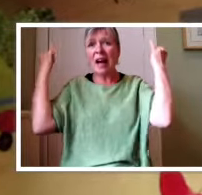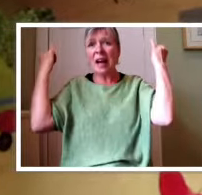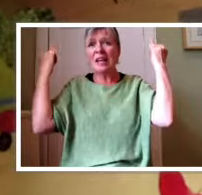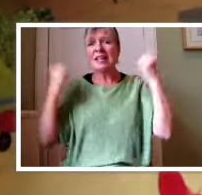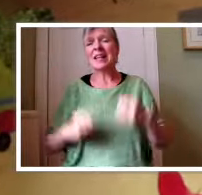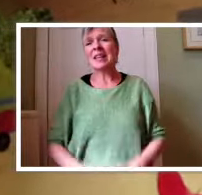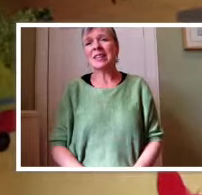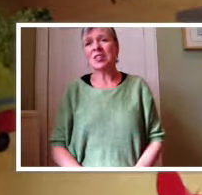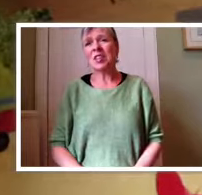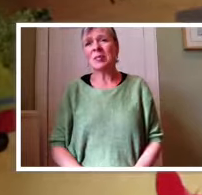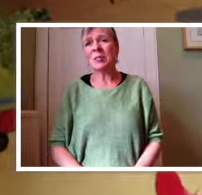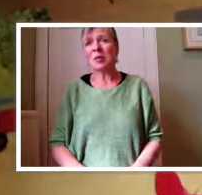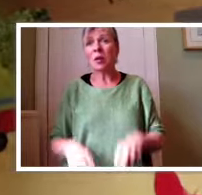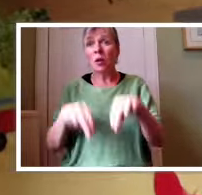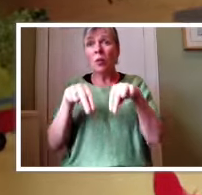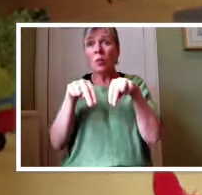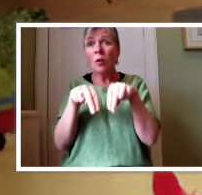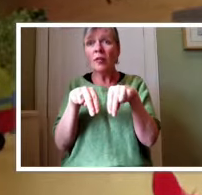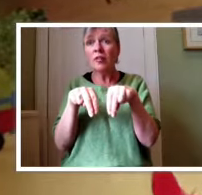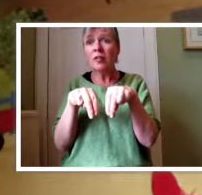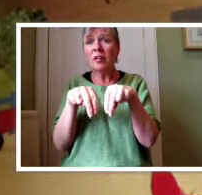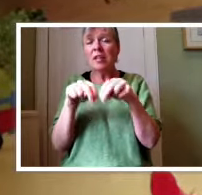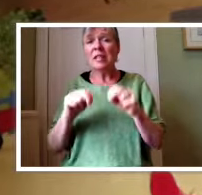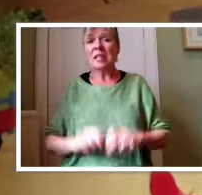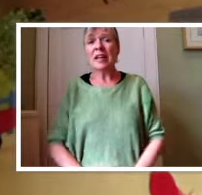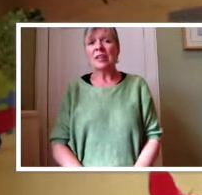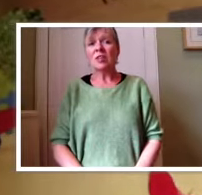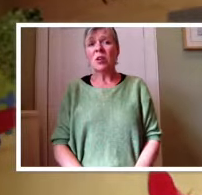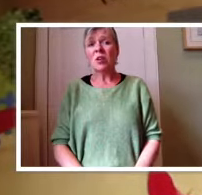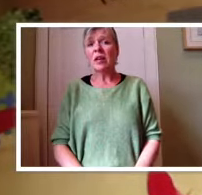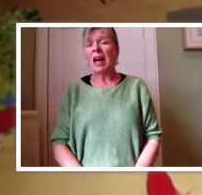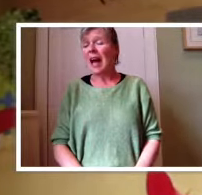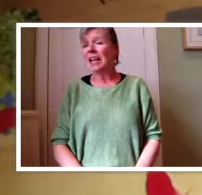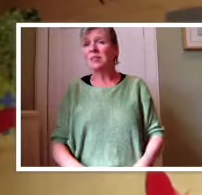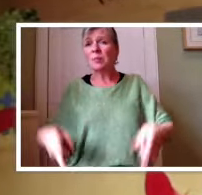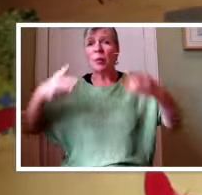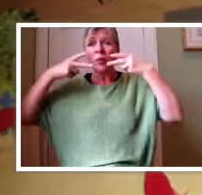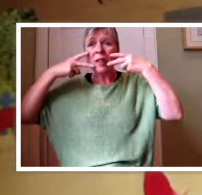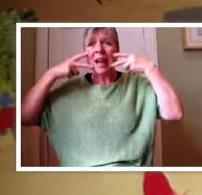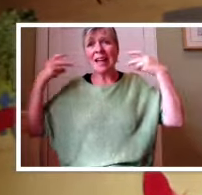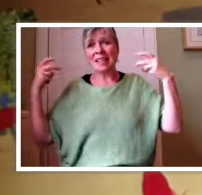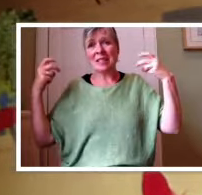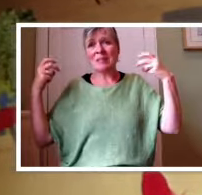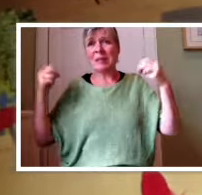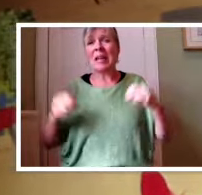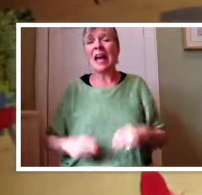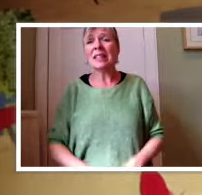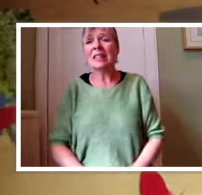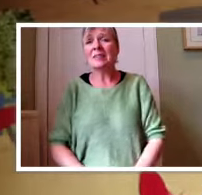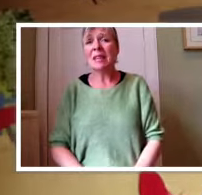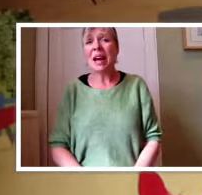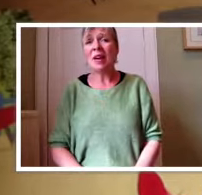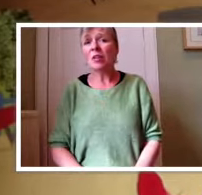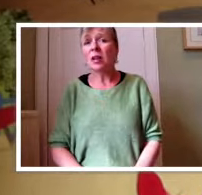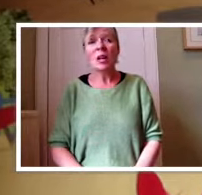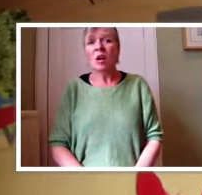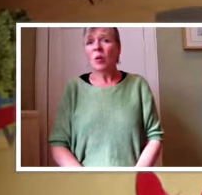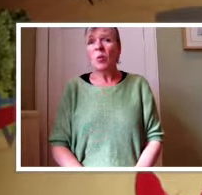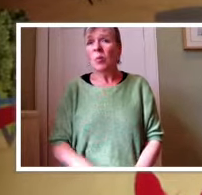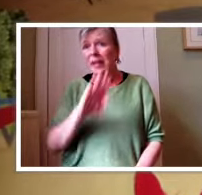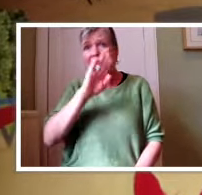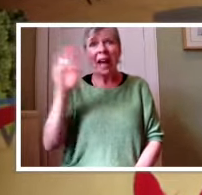Bah, said the sheep. Woof, said the dog. And both cats began to meow.